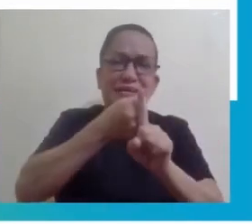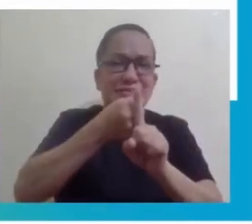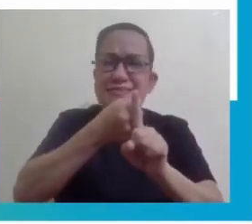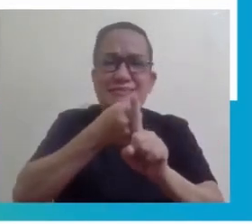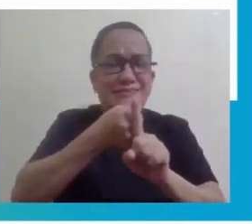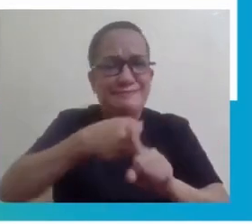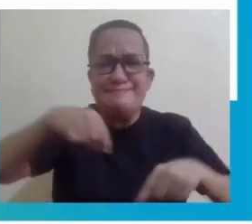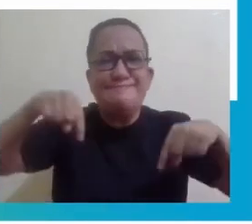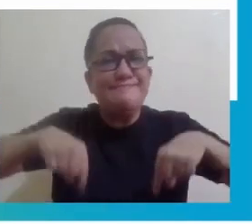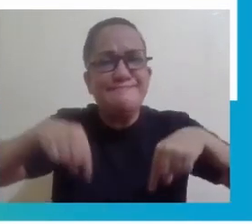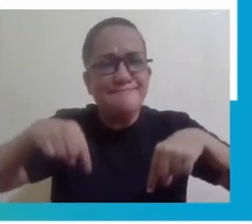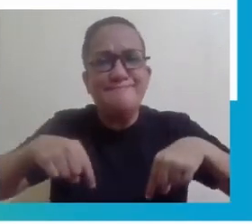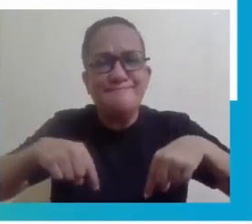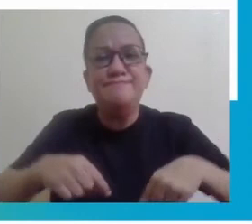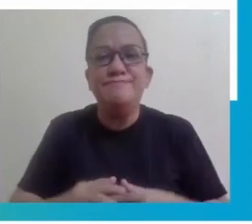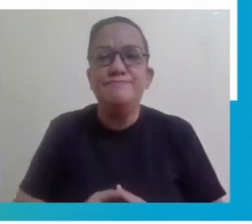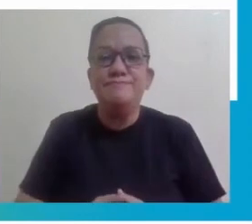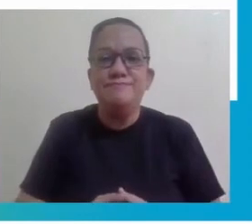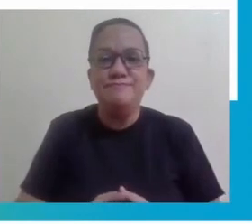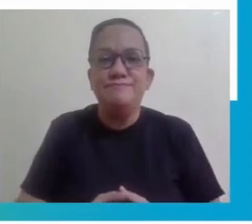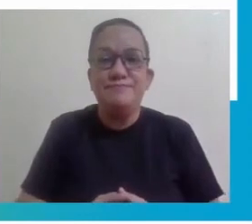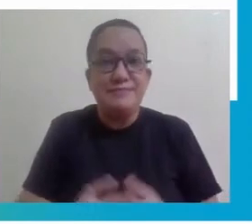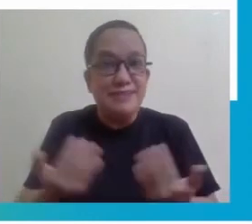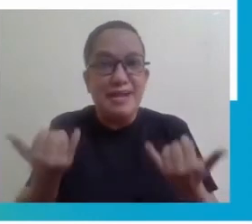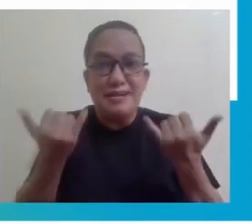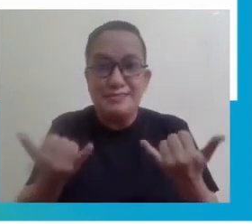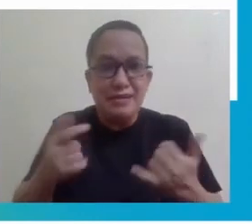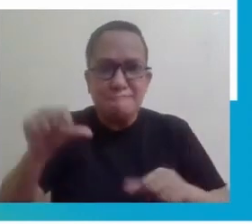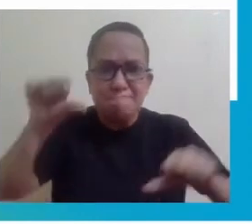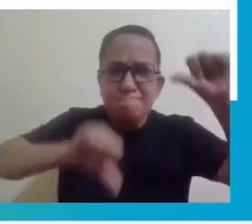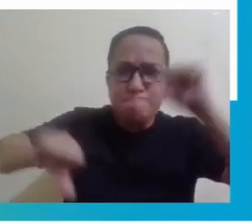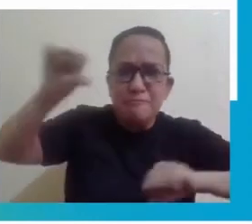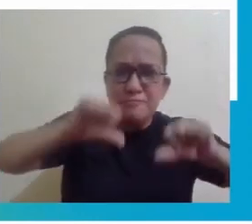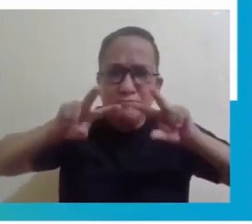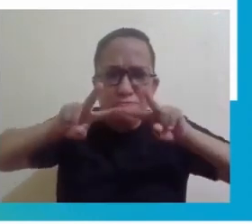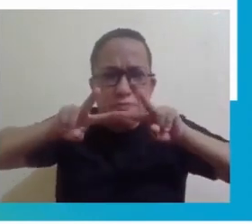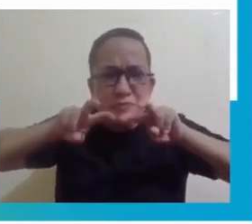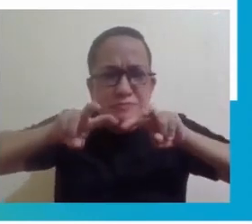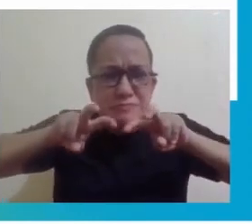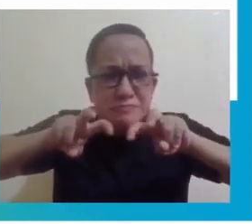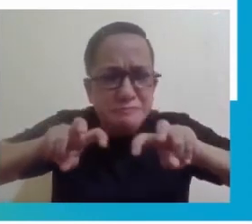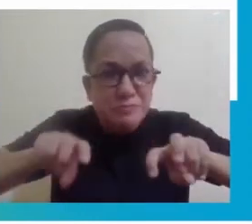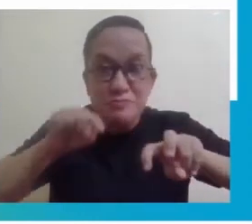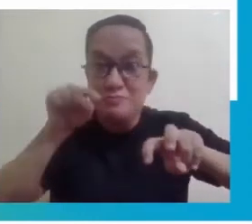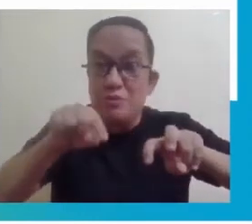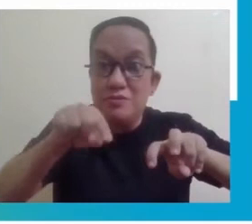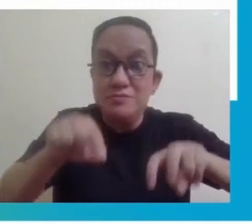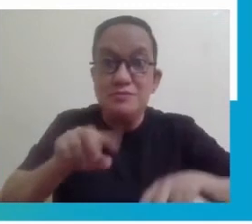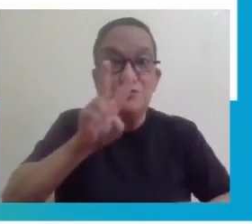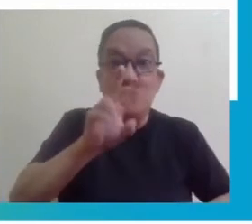on fossil fuels. The science tells us that 2020 is the year we must begin to turn these trends around